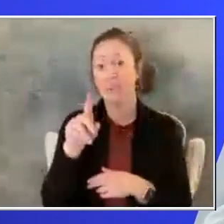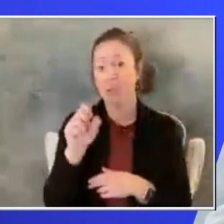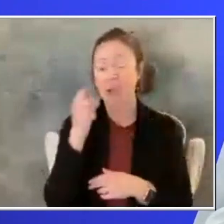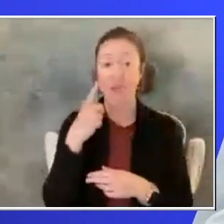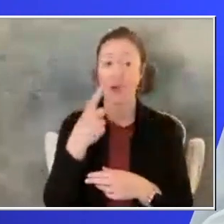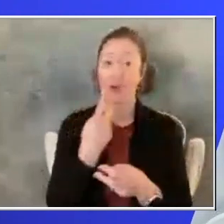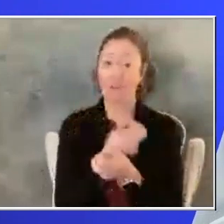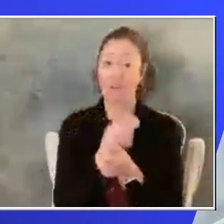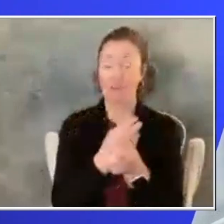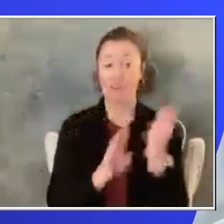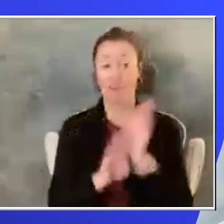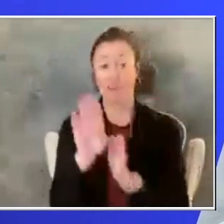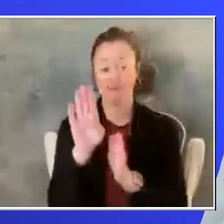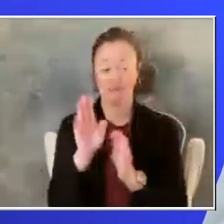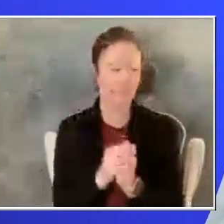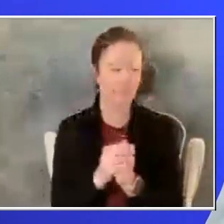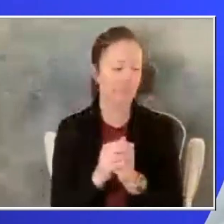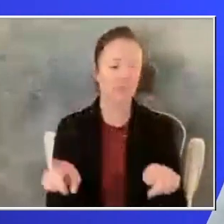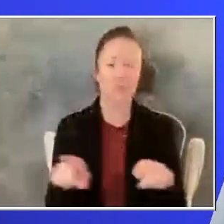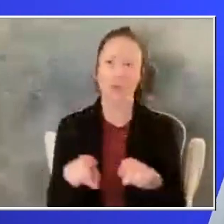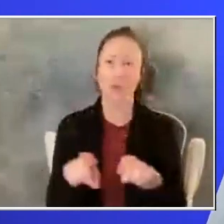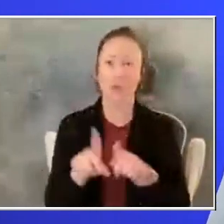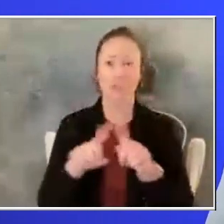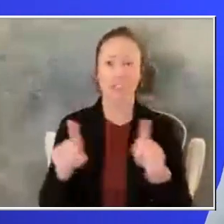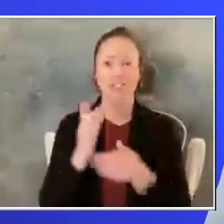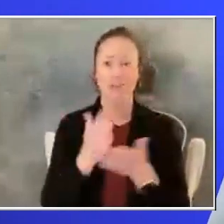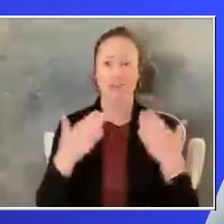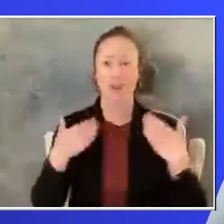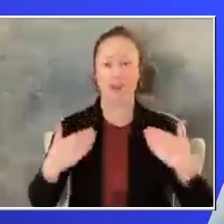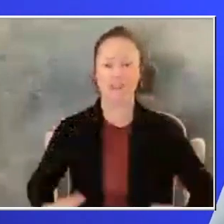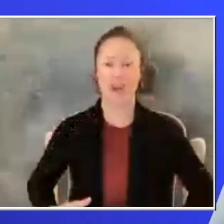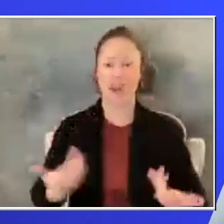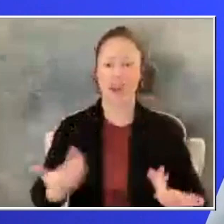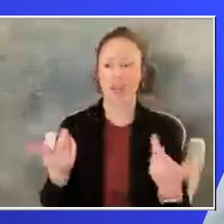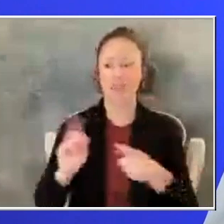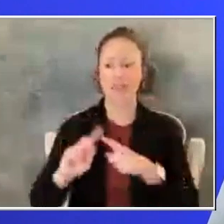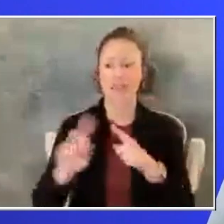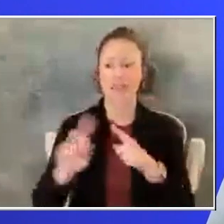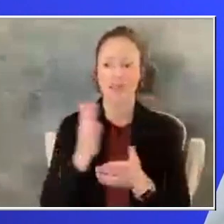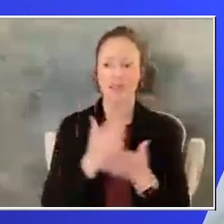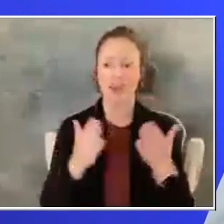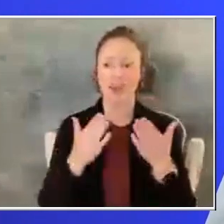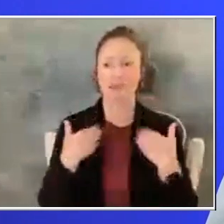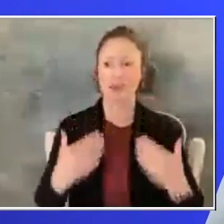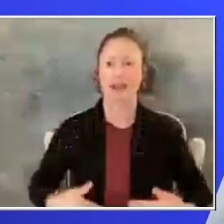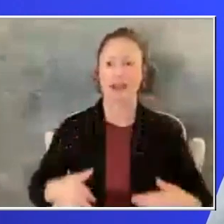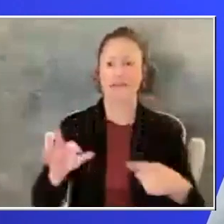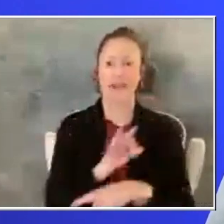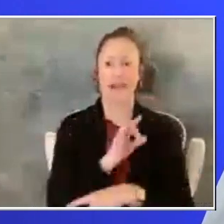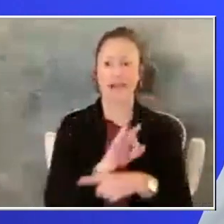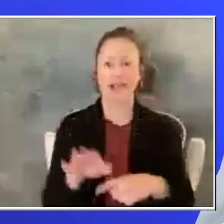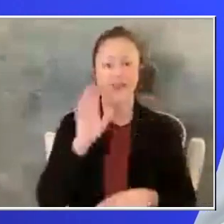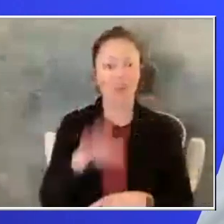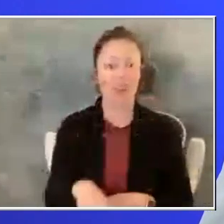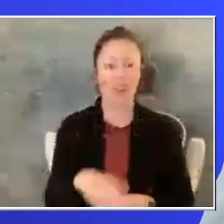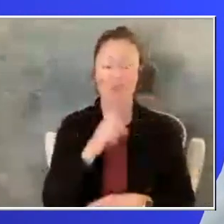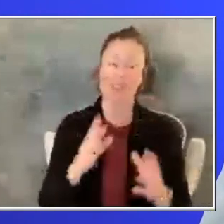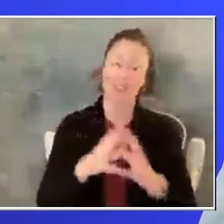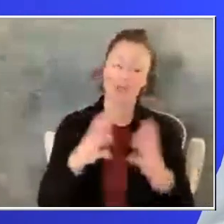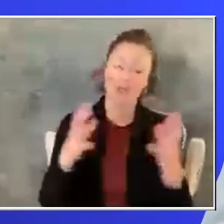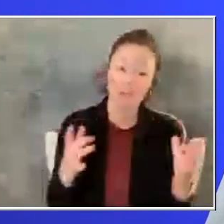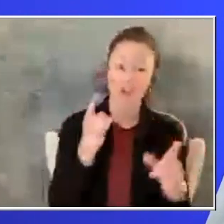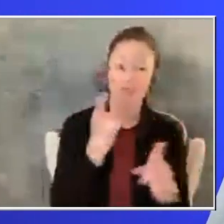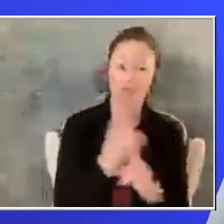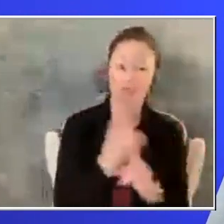talk about in different places of our body building blocks for other parts of our body to function. And we know that excessive drinking and also